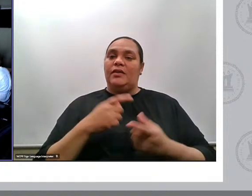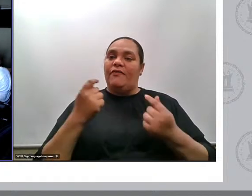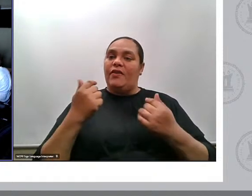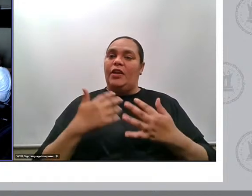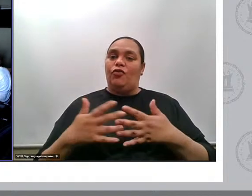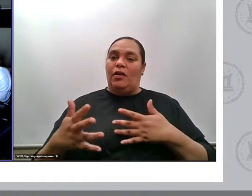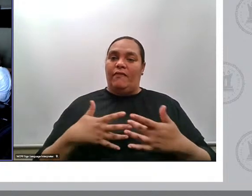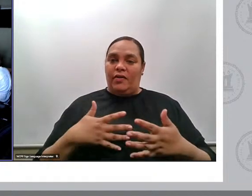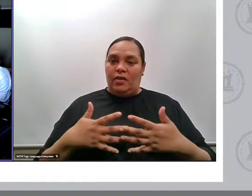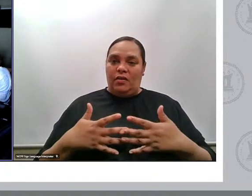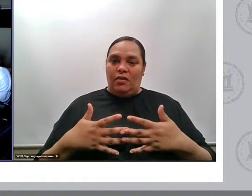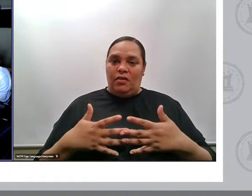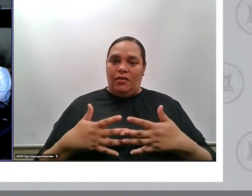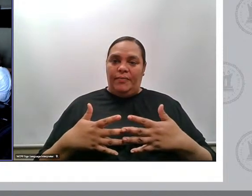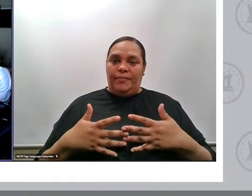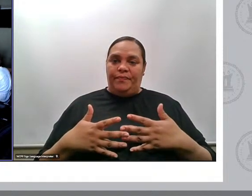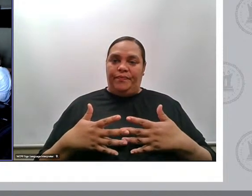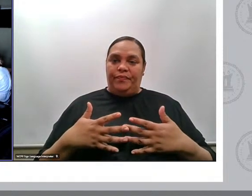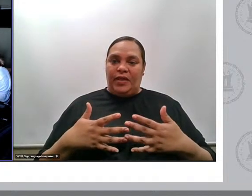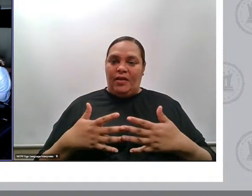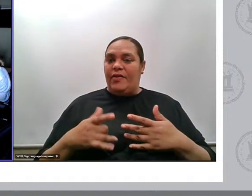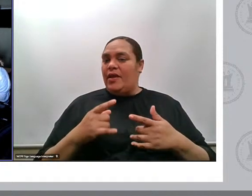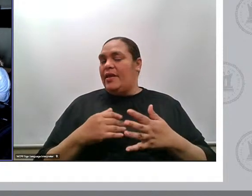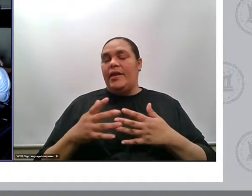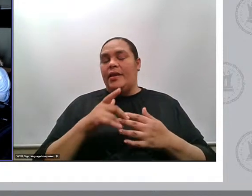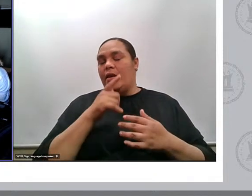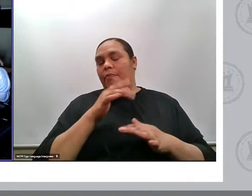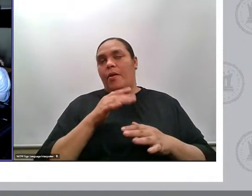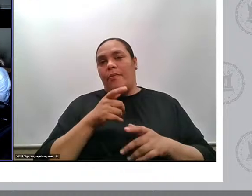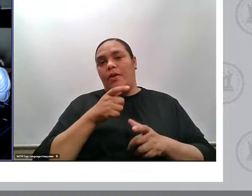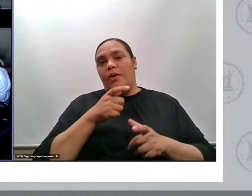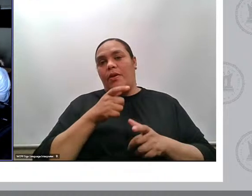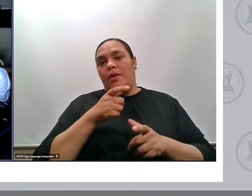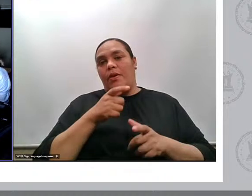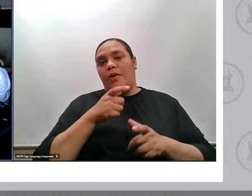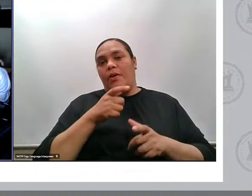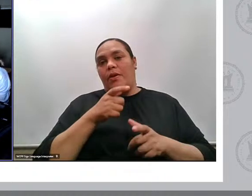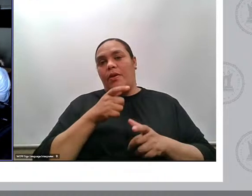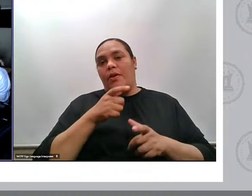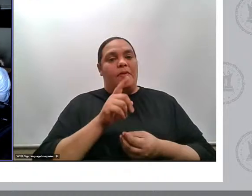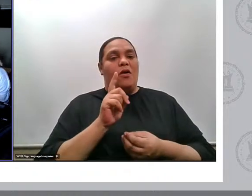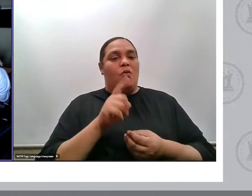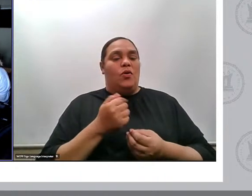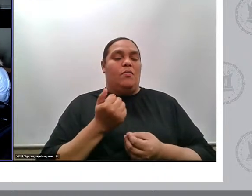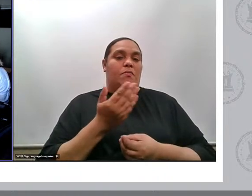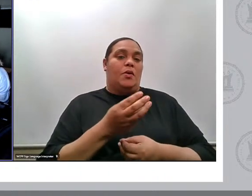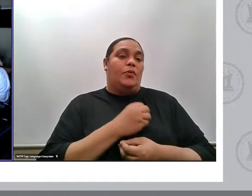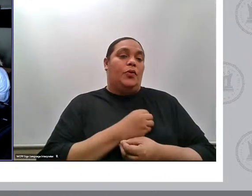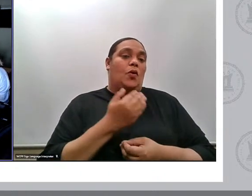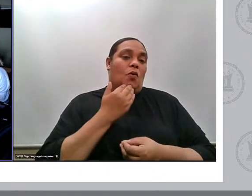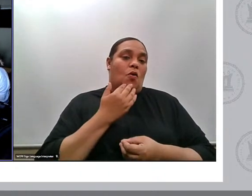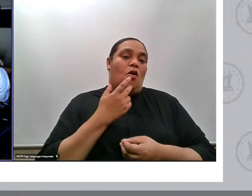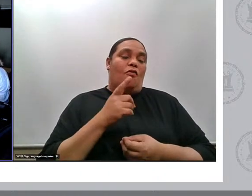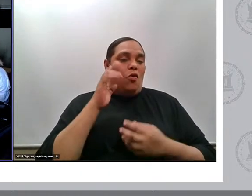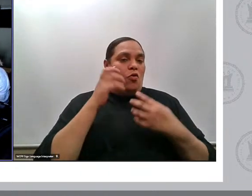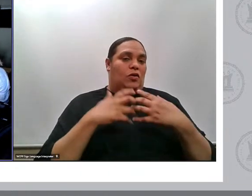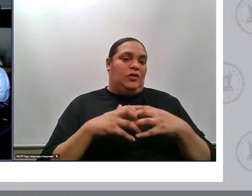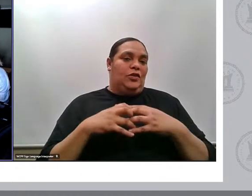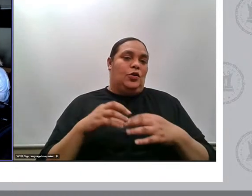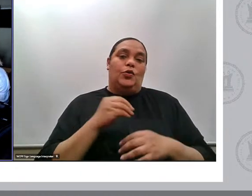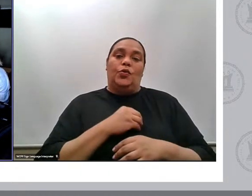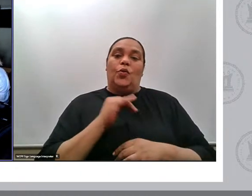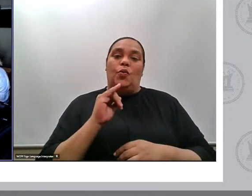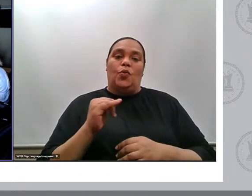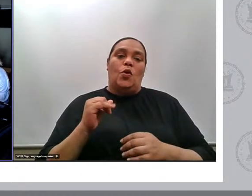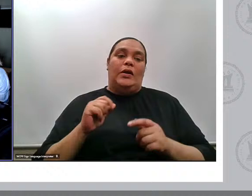affairs and any public comment received shall be submitted for consideration to the Standing